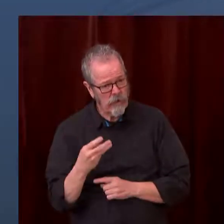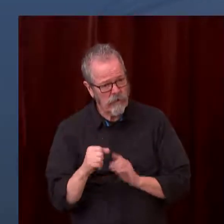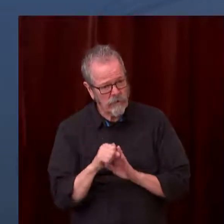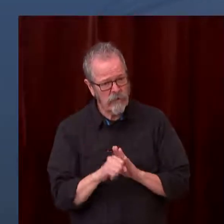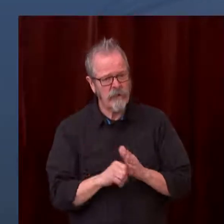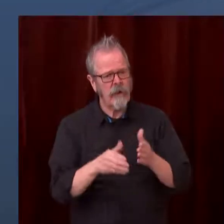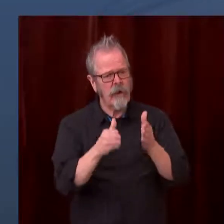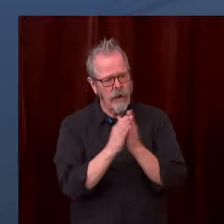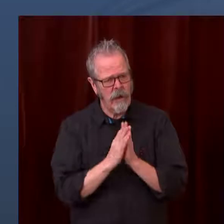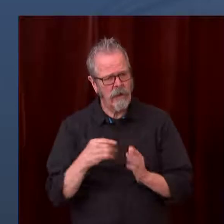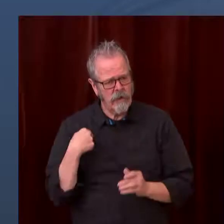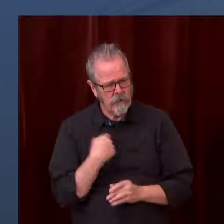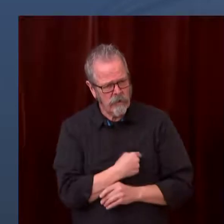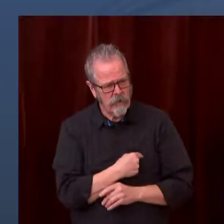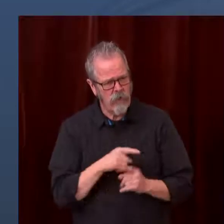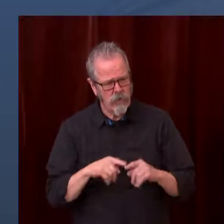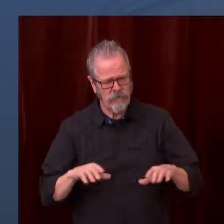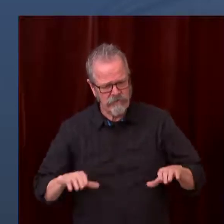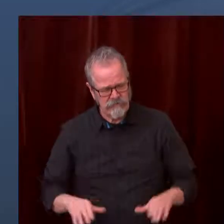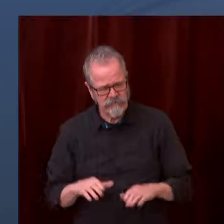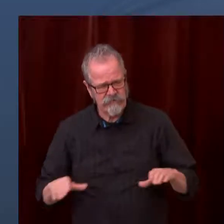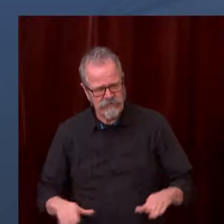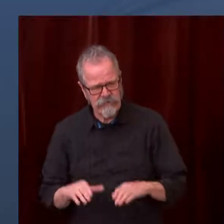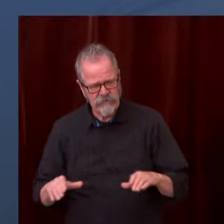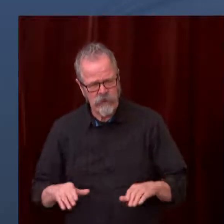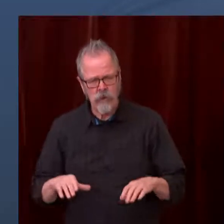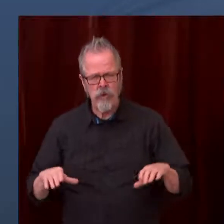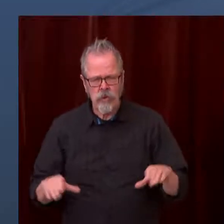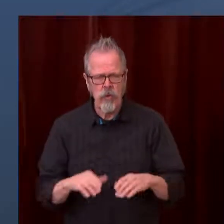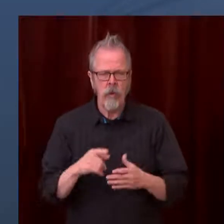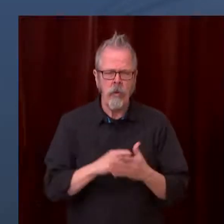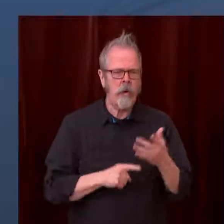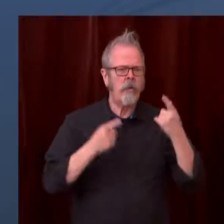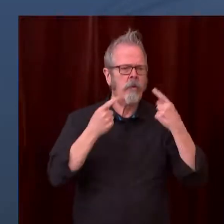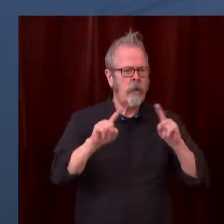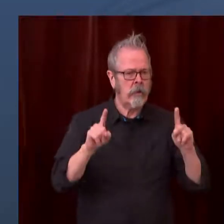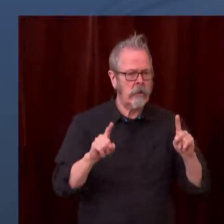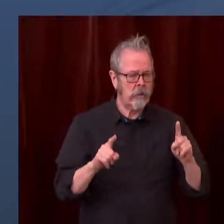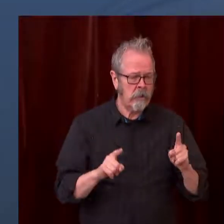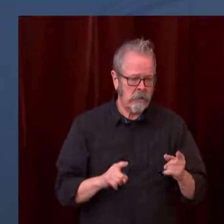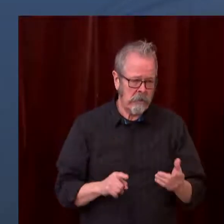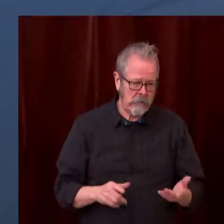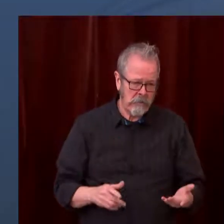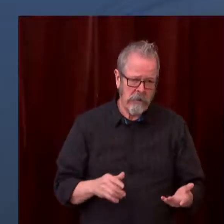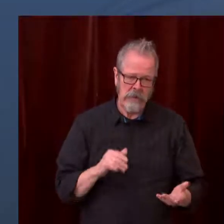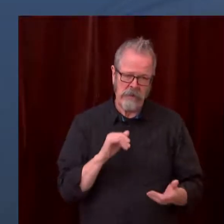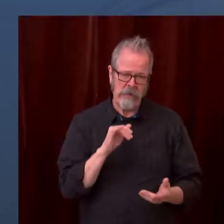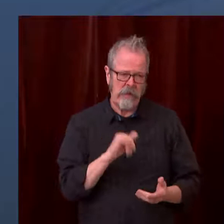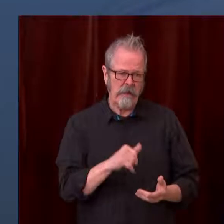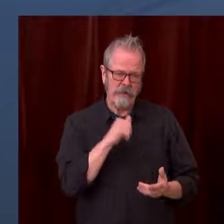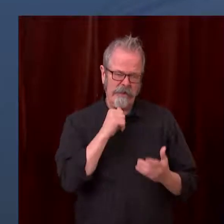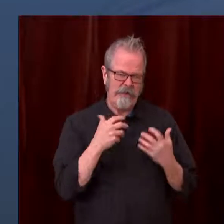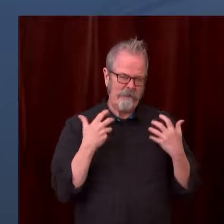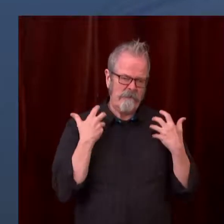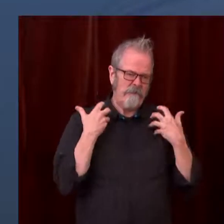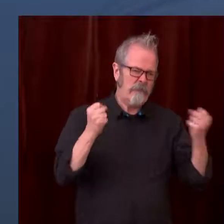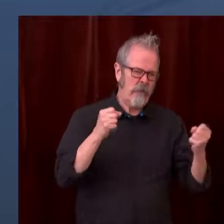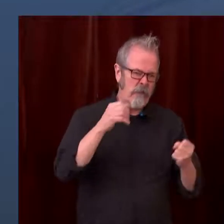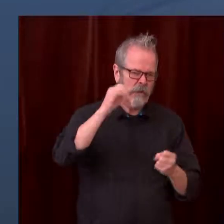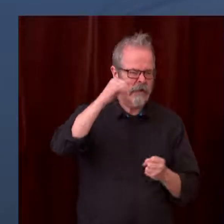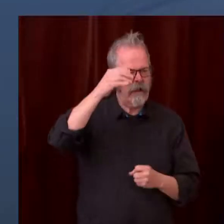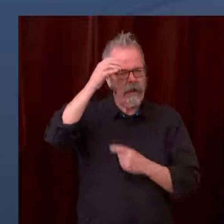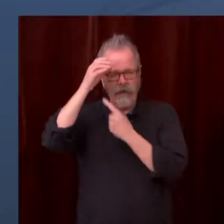in, you know, over 1,000 schools today. So I think what I hope we will all ask ourselves, how can we put